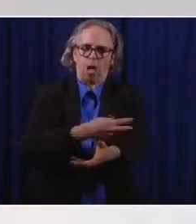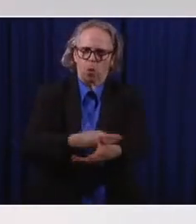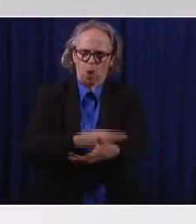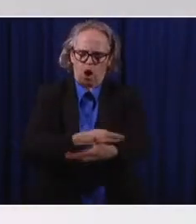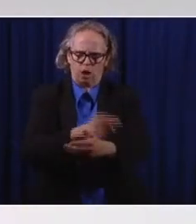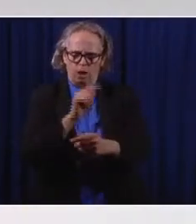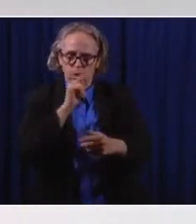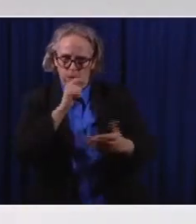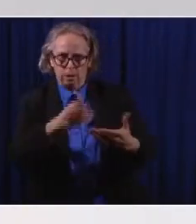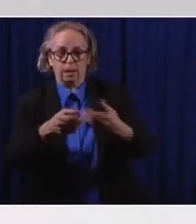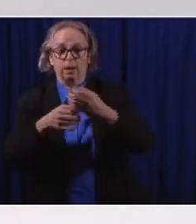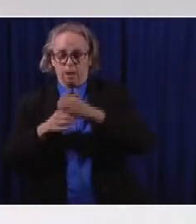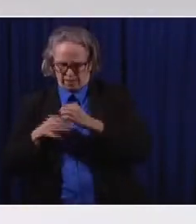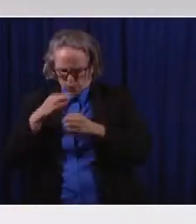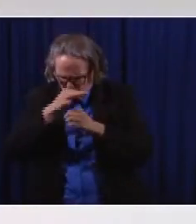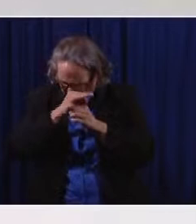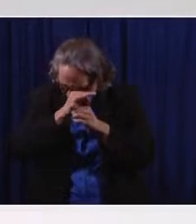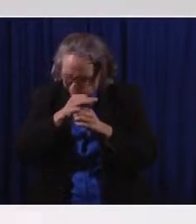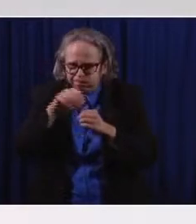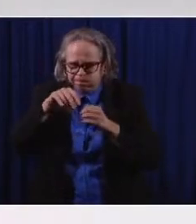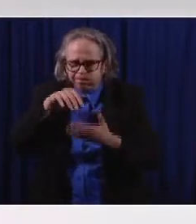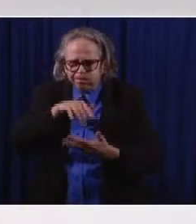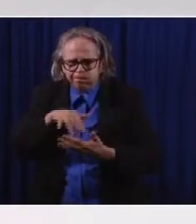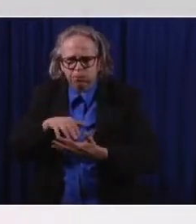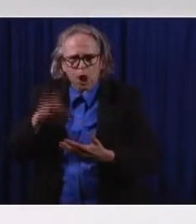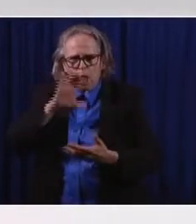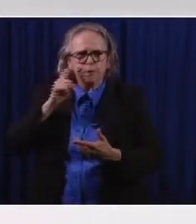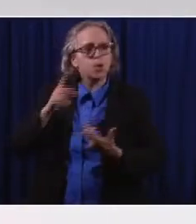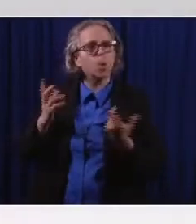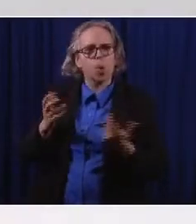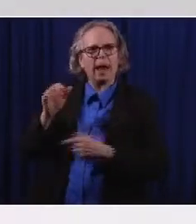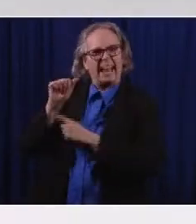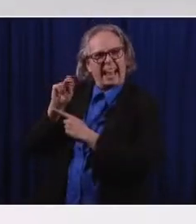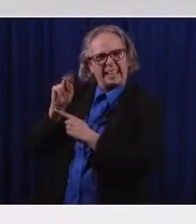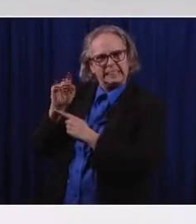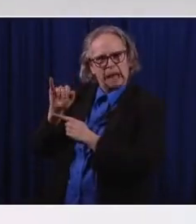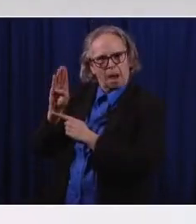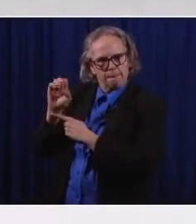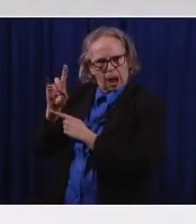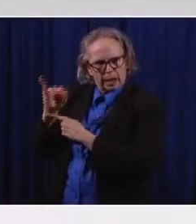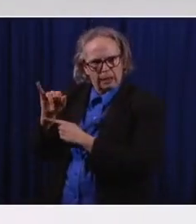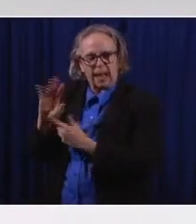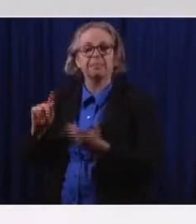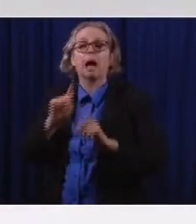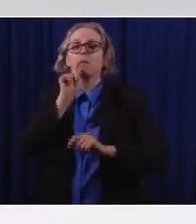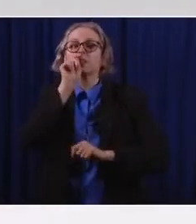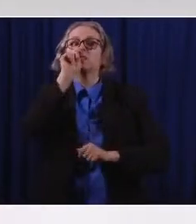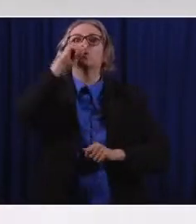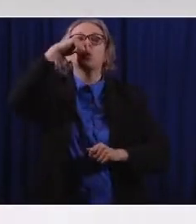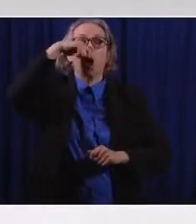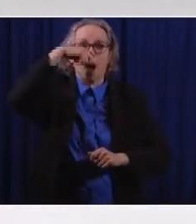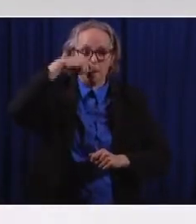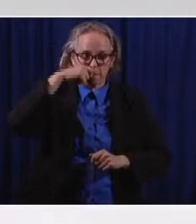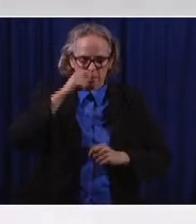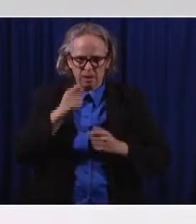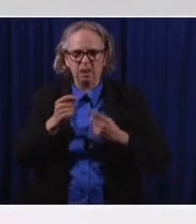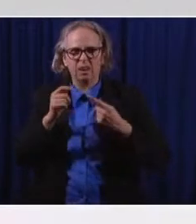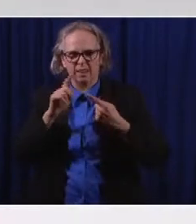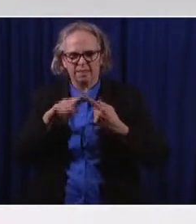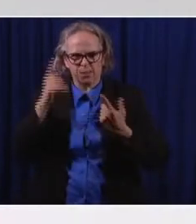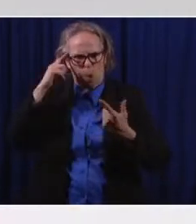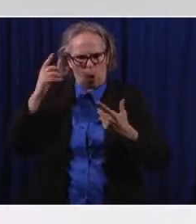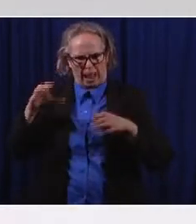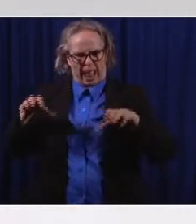against COVID-19, and then a nasopharyngeal swab sample, which is what we tested to look for active disease. And